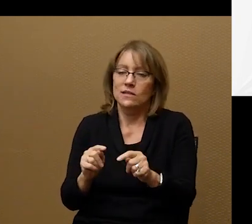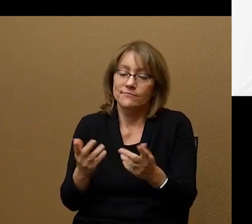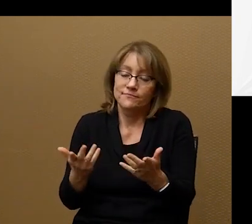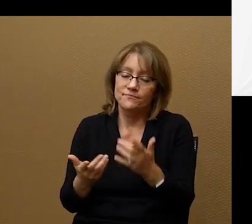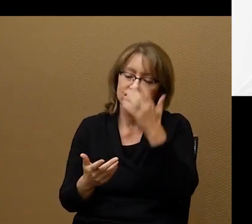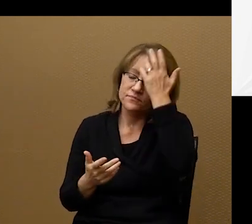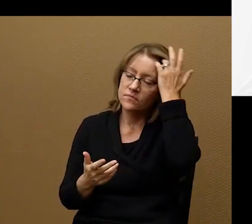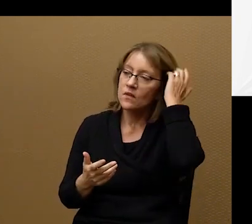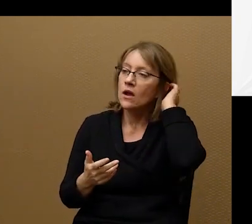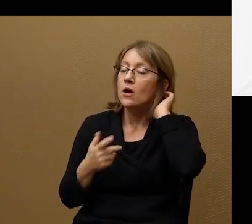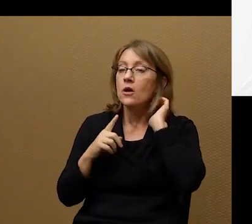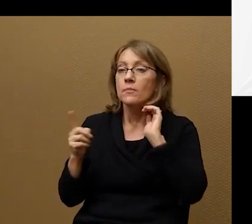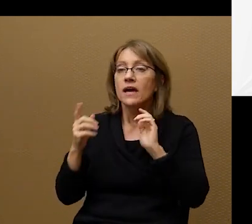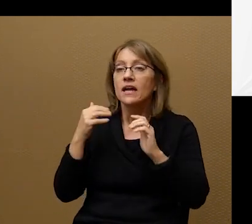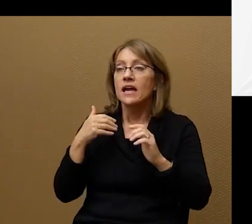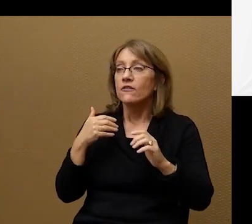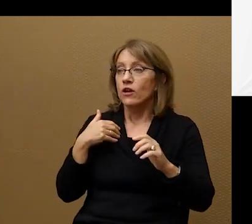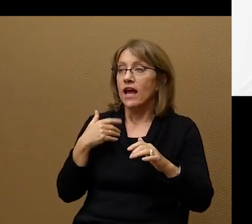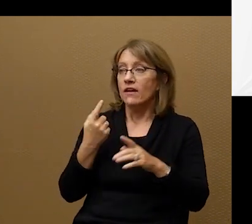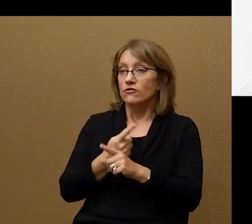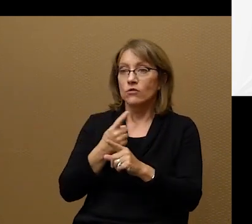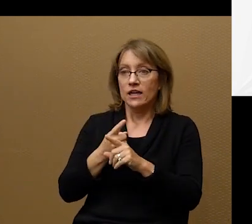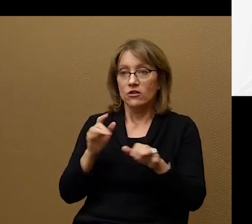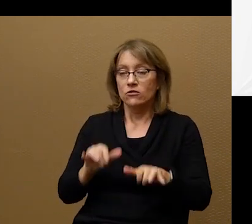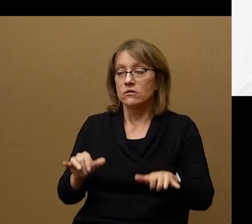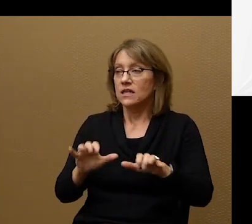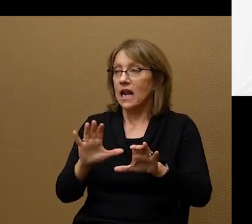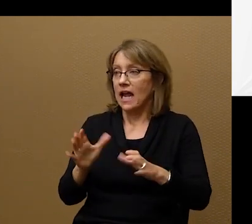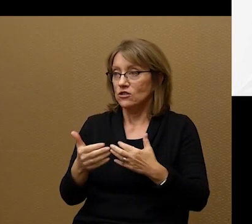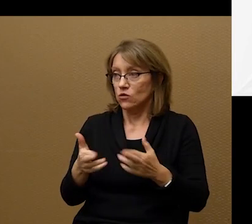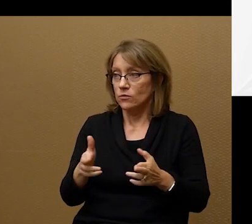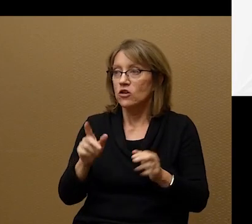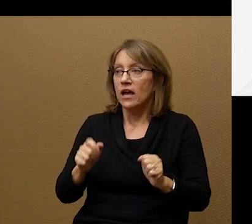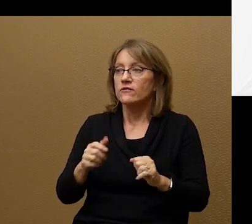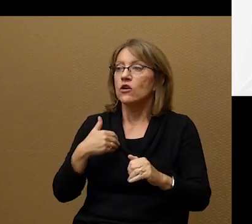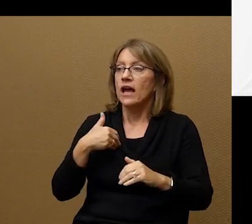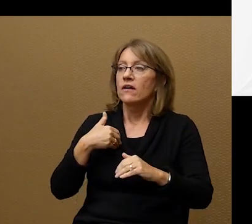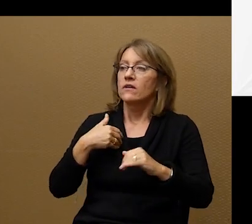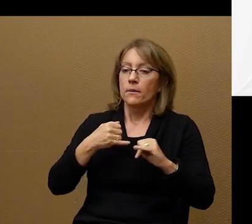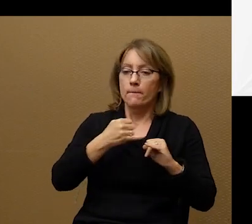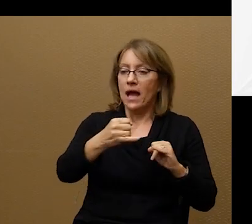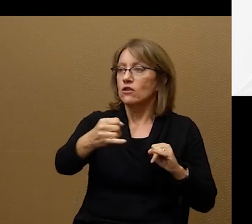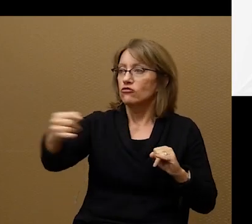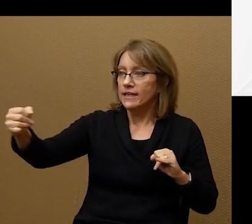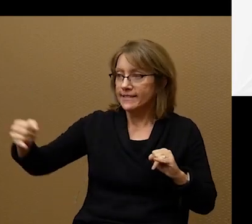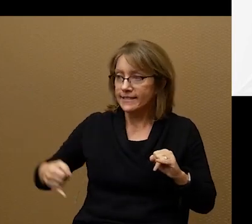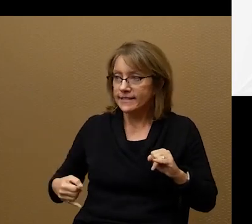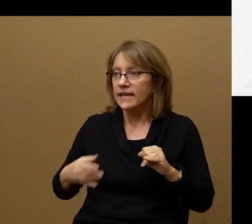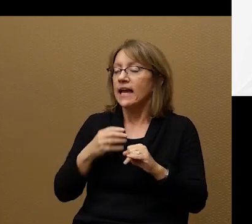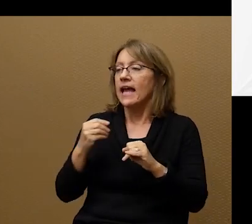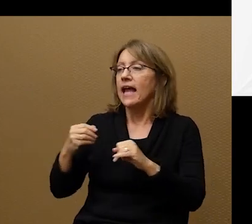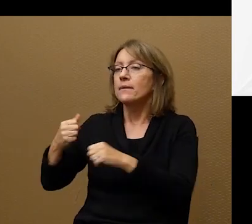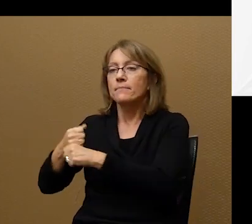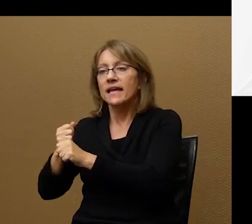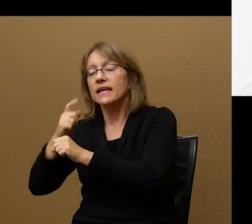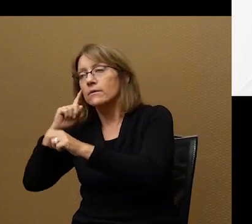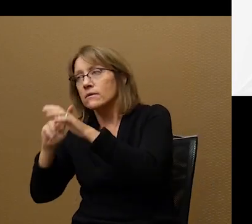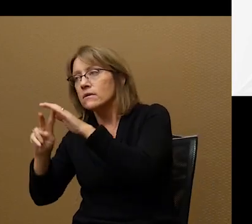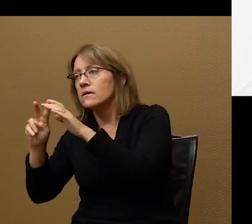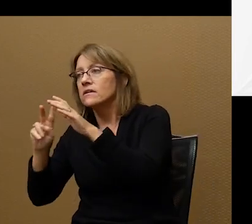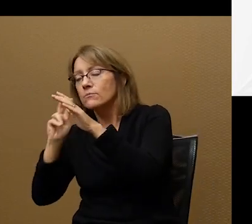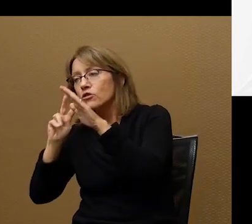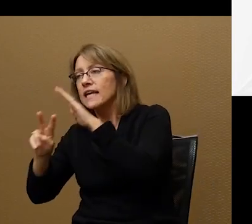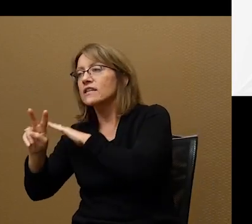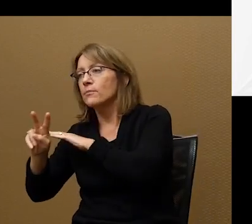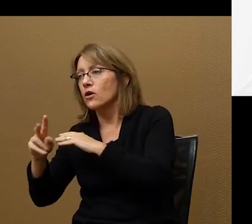make certain boundaries and we want to make areas predictable. If the child is going to go to the calendar area, we want them to